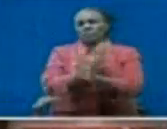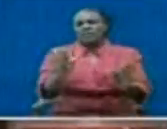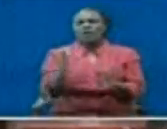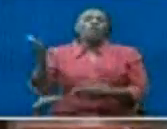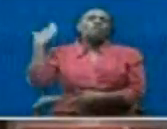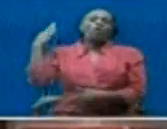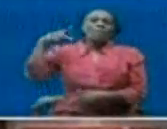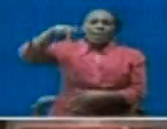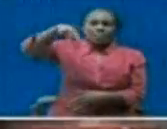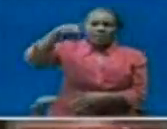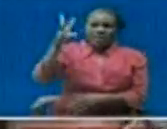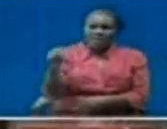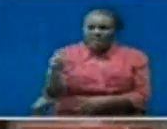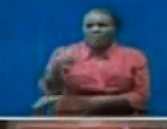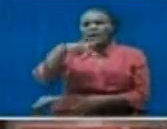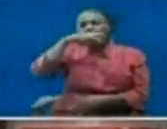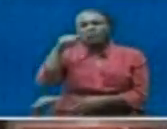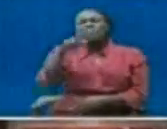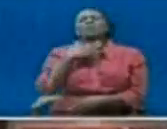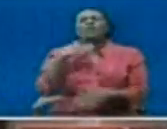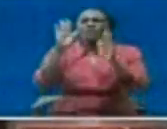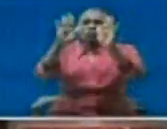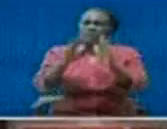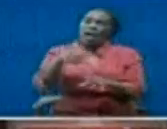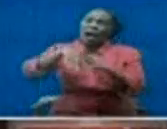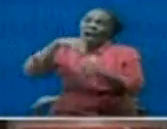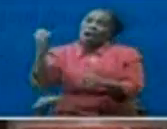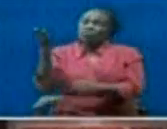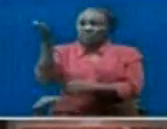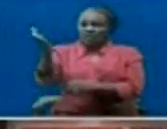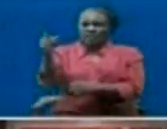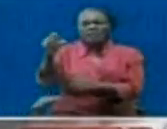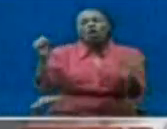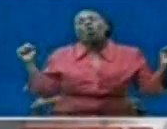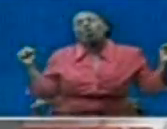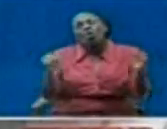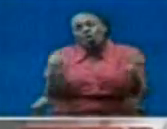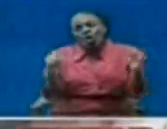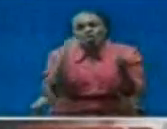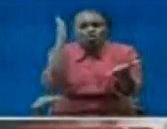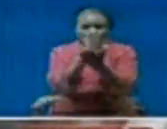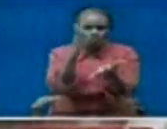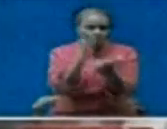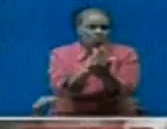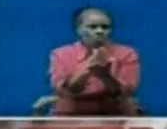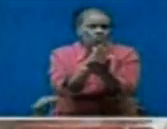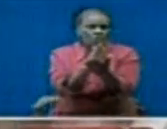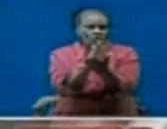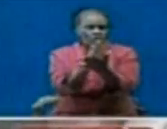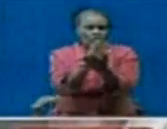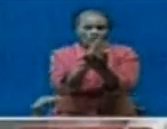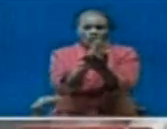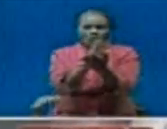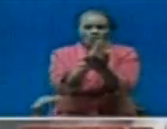prime minister, the former vice president, are they looking for relevancy? Because out there, it's pretty cold. First of all, I think